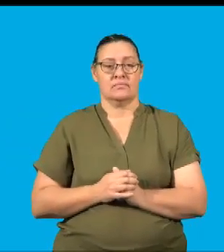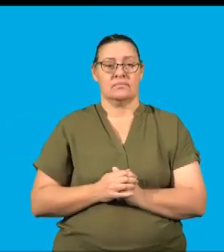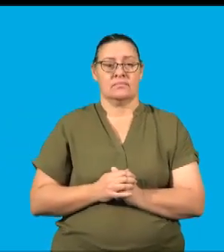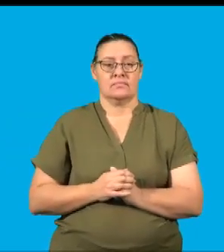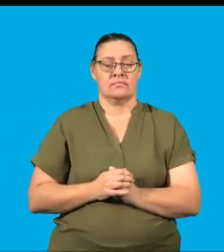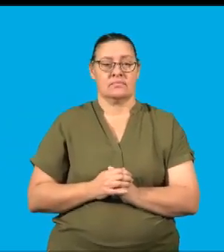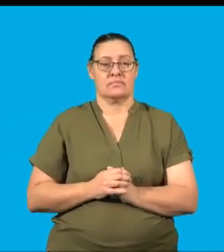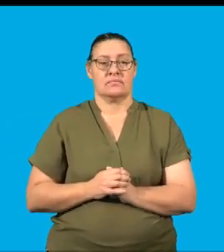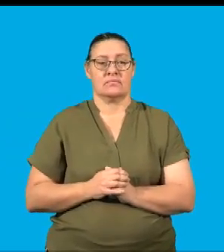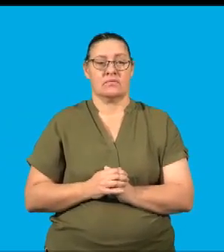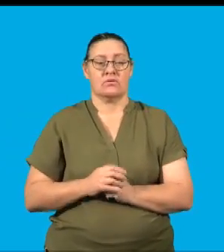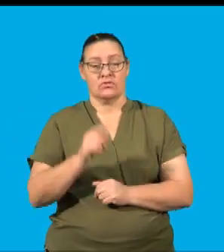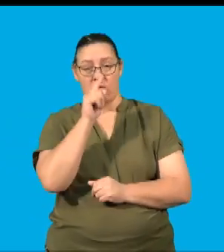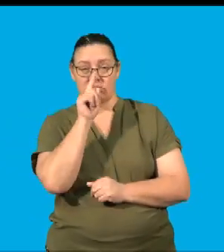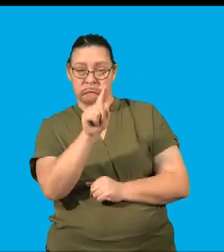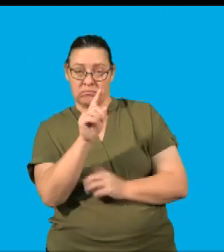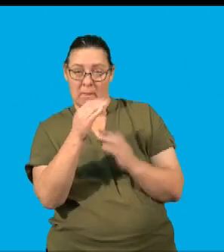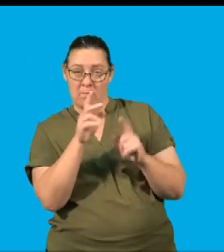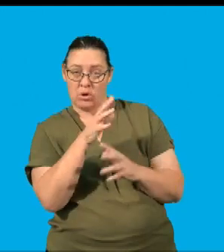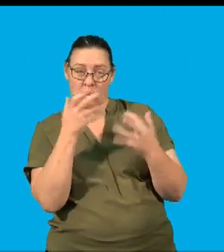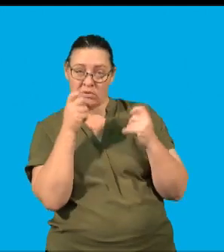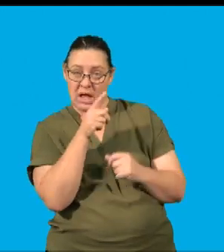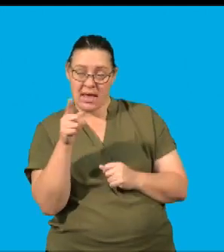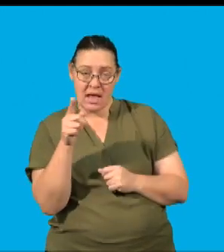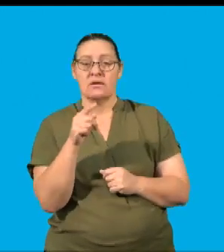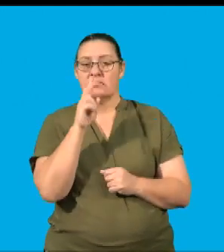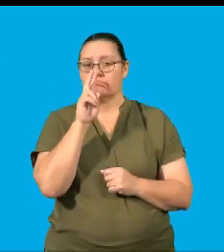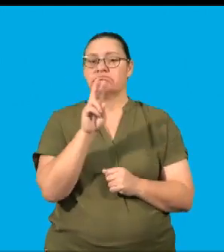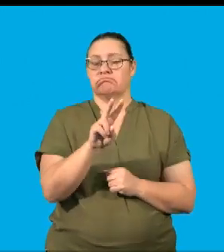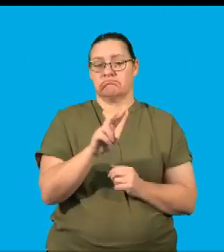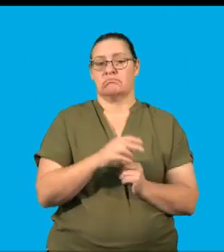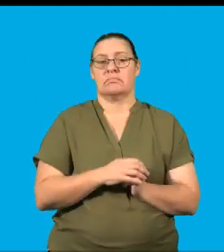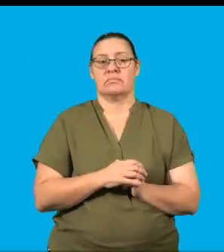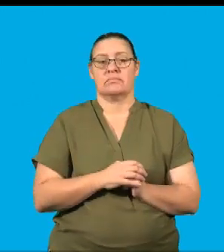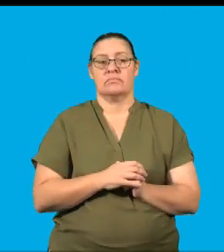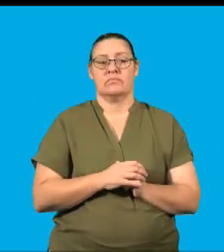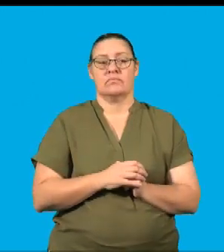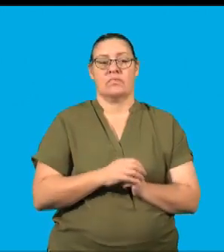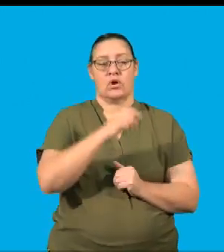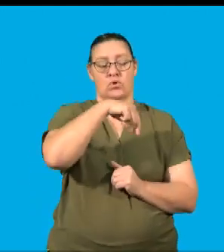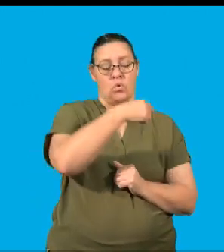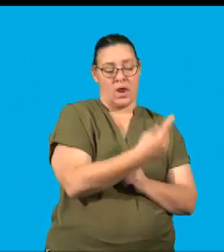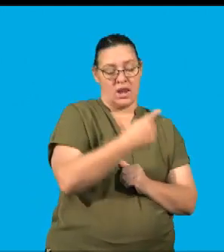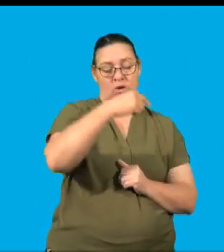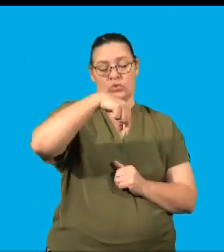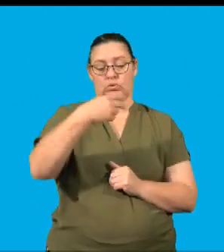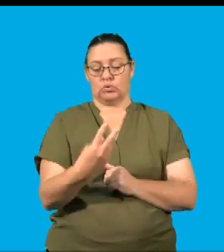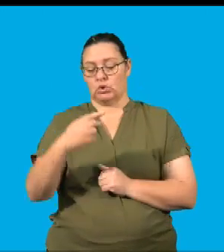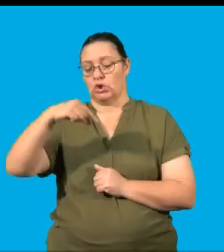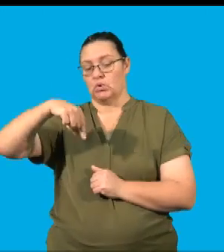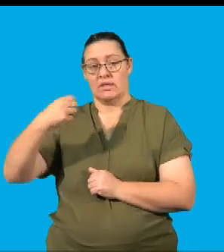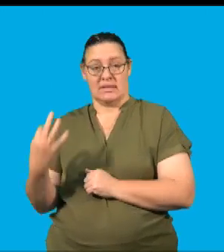minus Q1. So from our box and whisker plot, we know that this is our